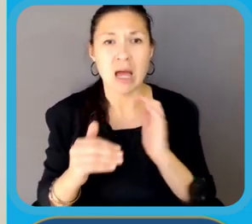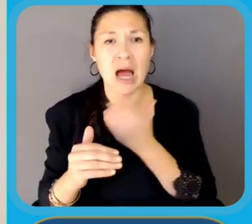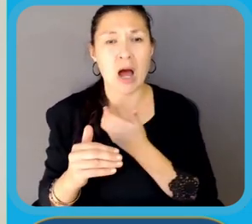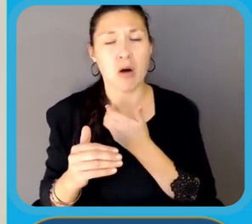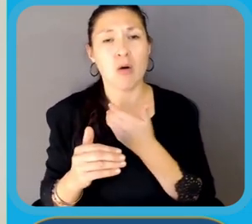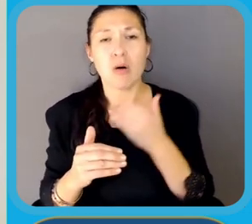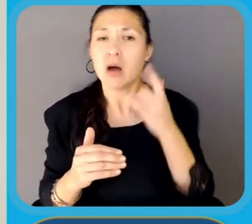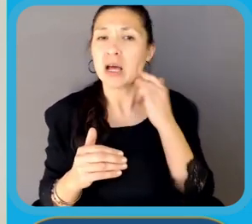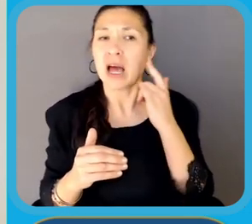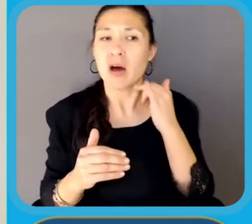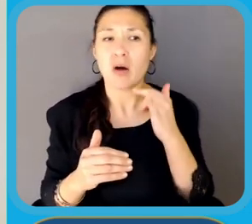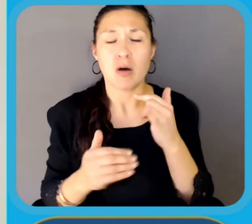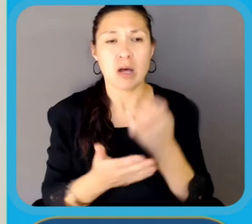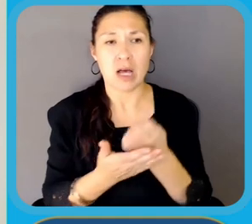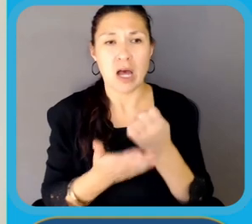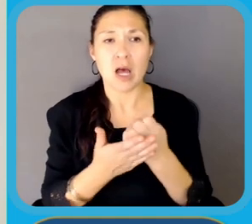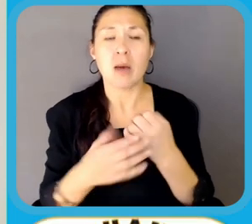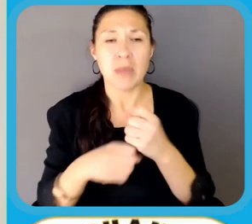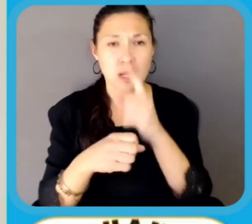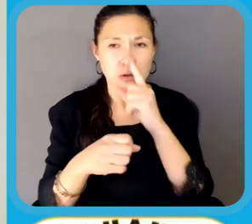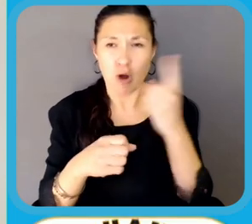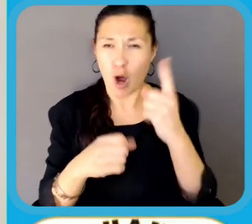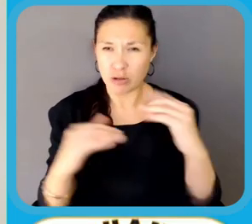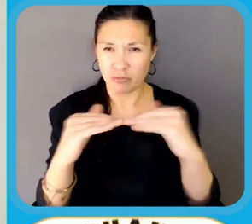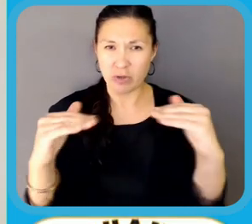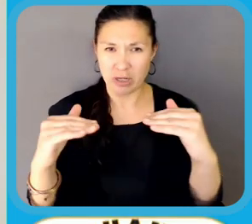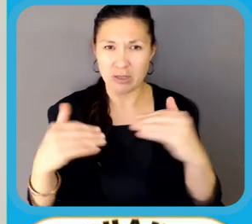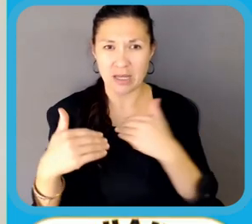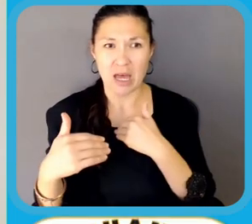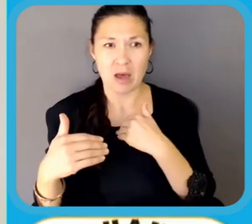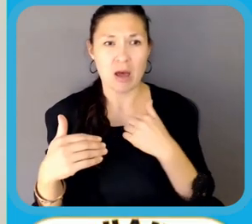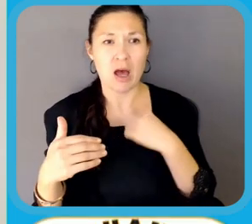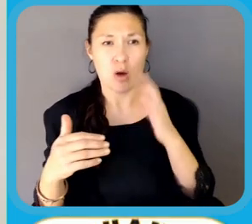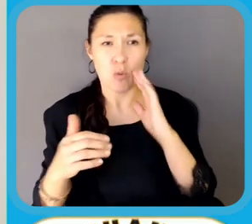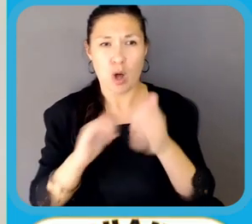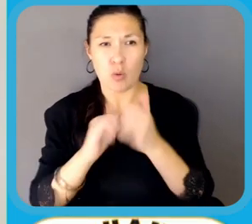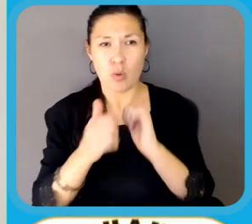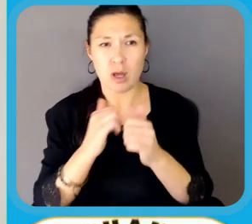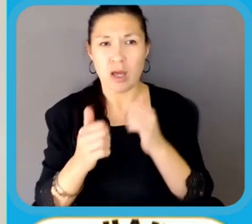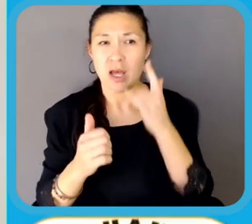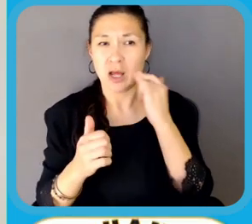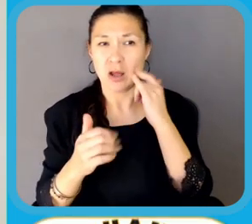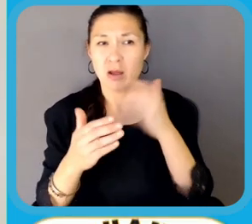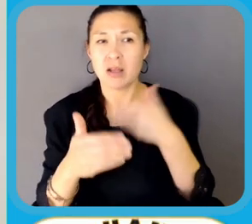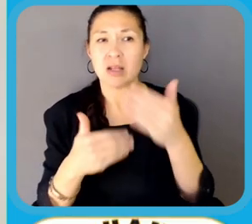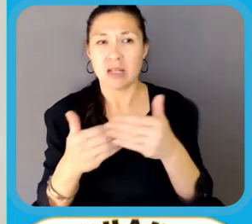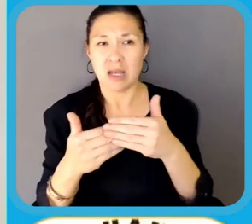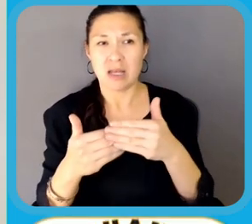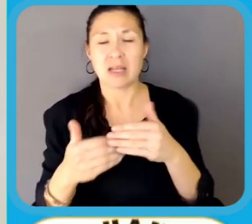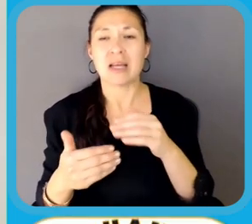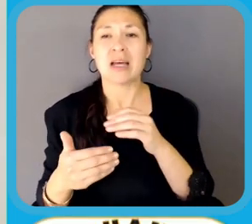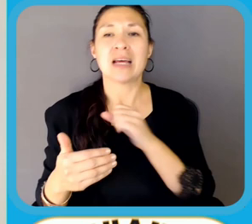am proud to stand before you and announce that I will be running for California's next state controller.